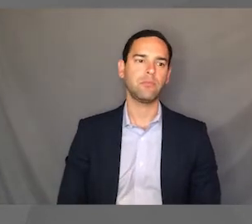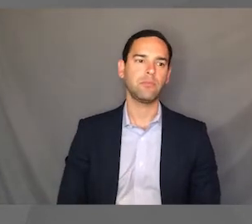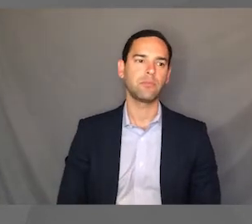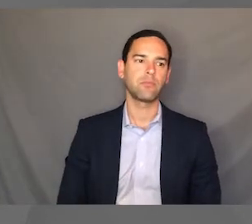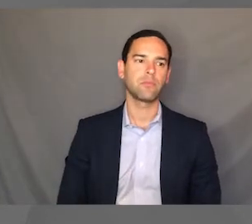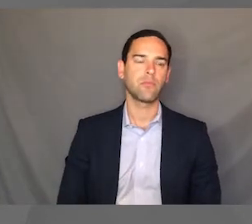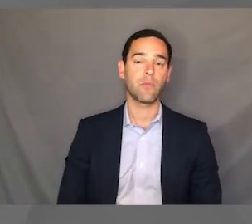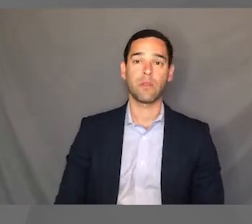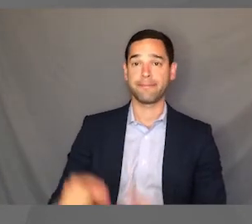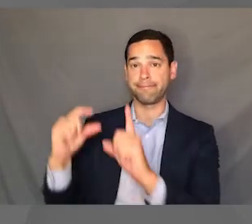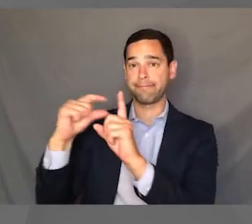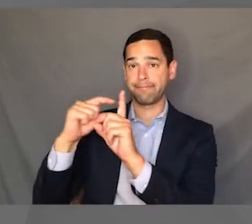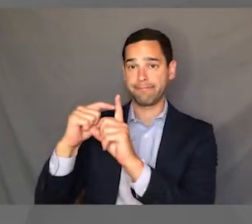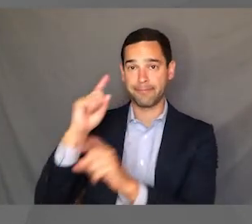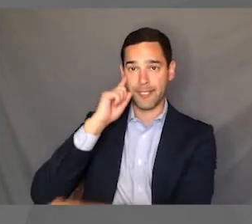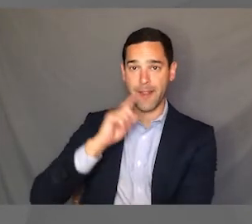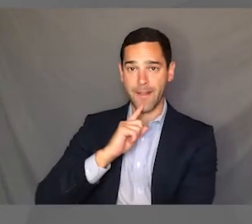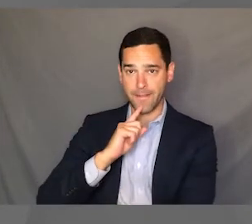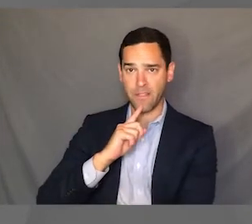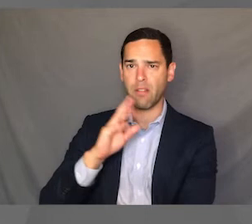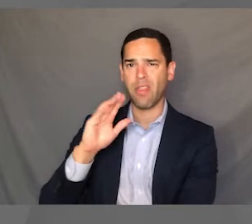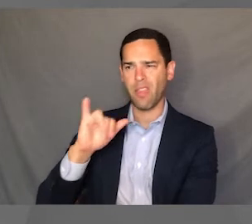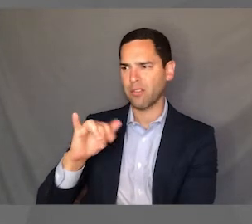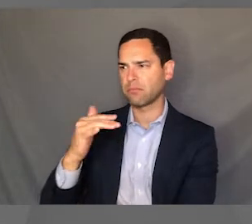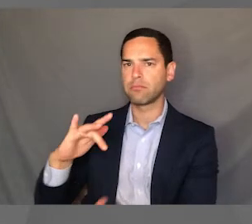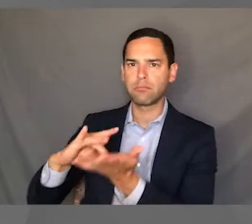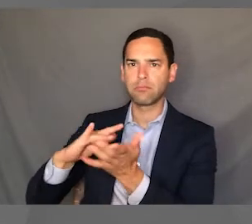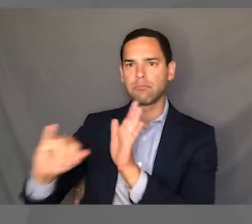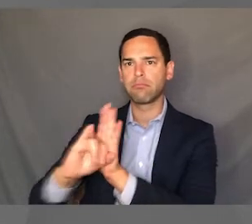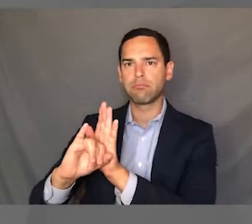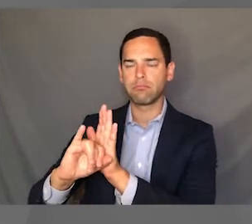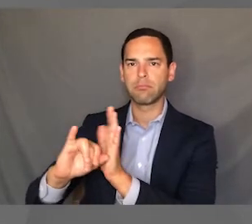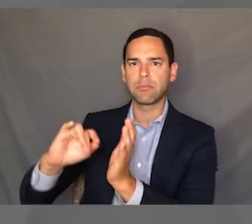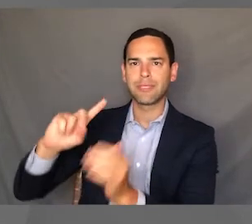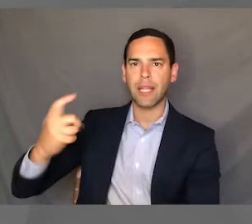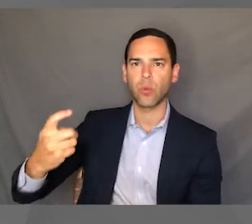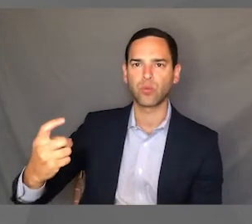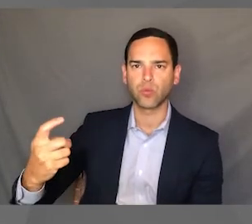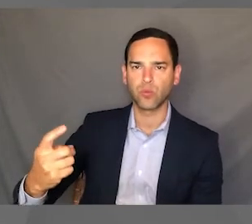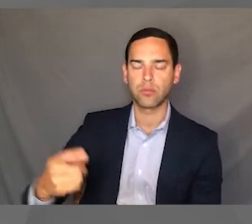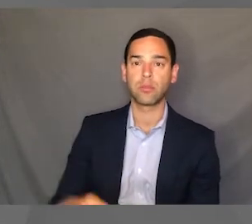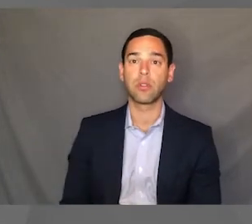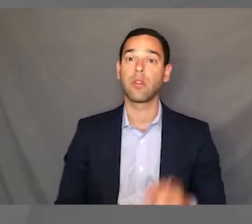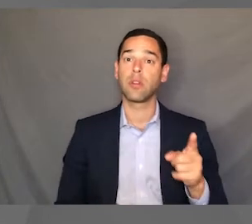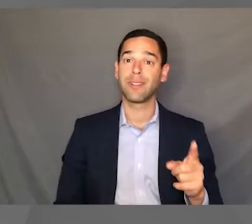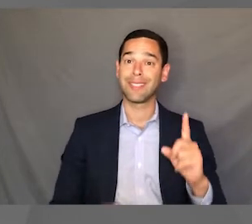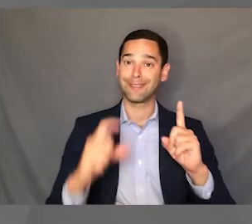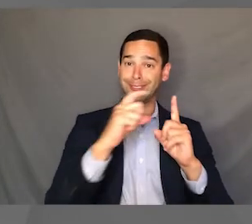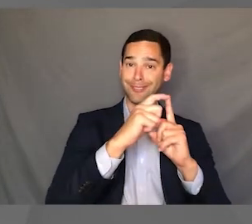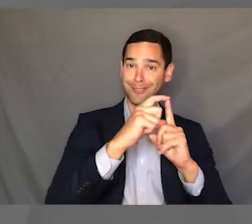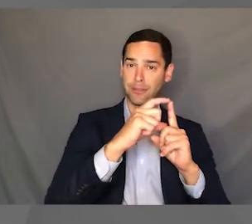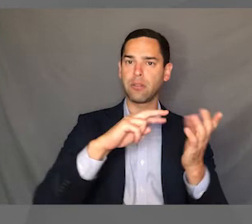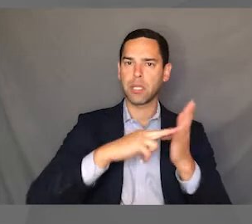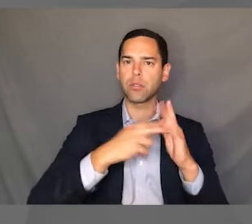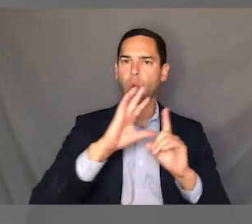top of little d deaf, which is the diagnosis, you have the culture, which is big D deaf. And